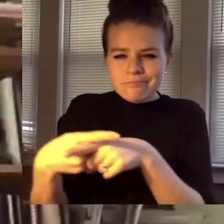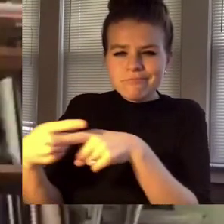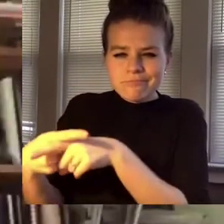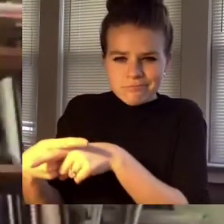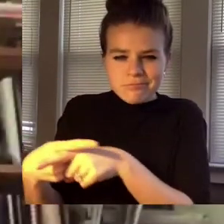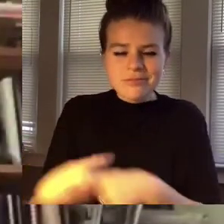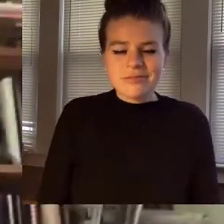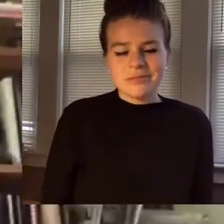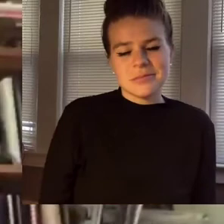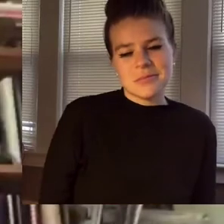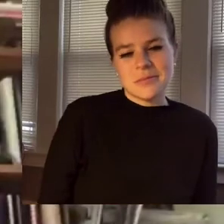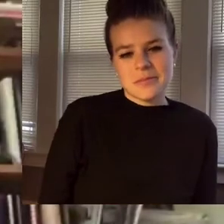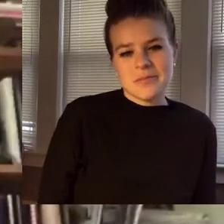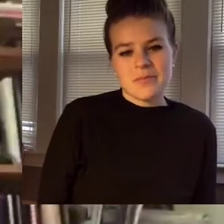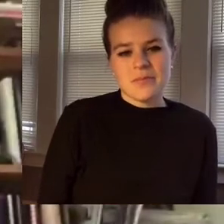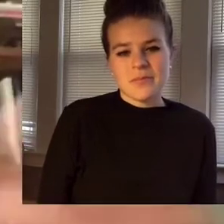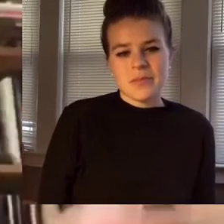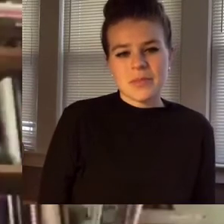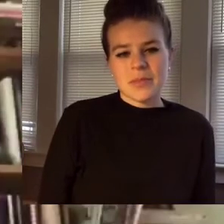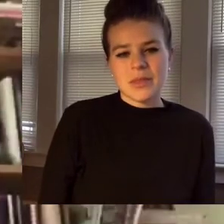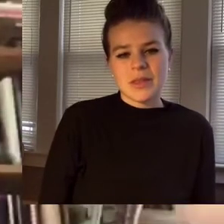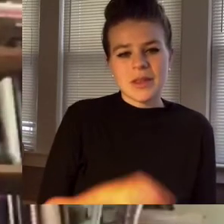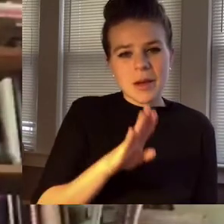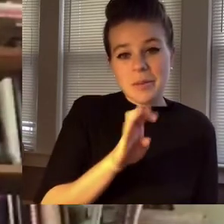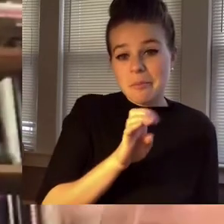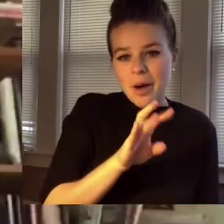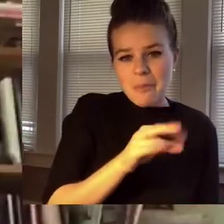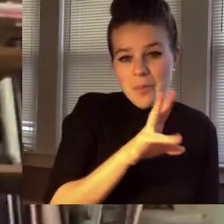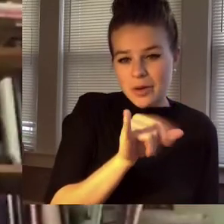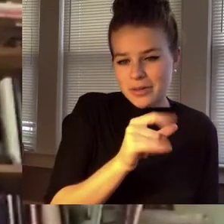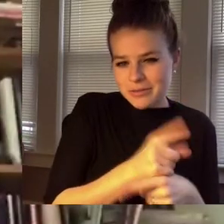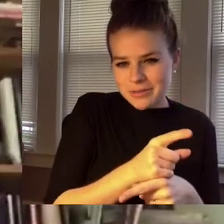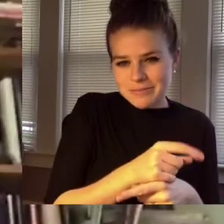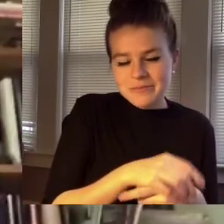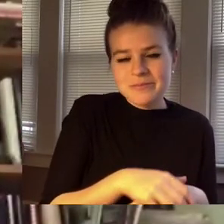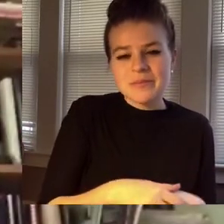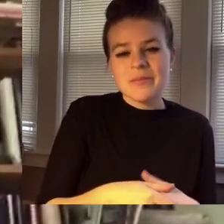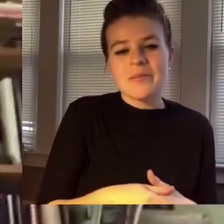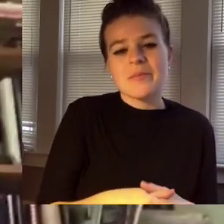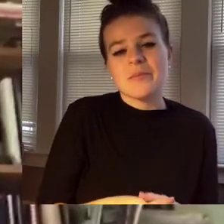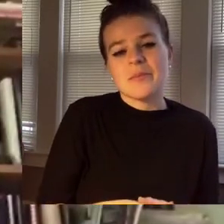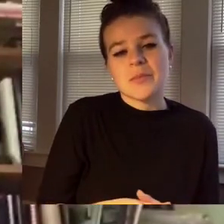of Andrew Marvell's and to his Coy Mistress, you imagine it's just a